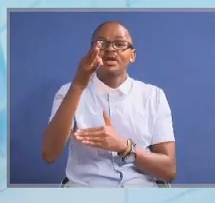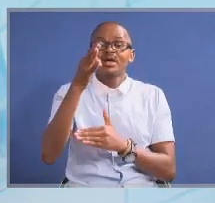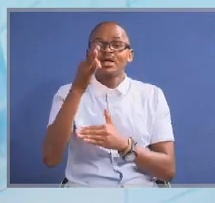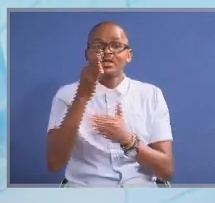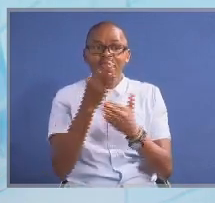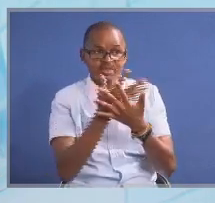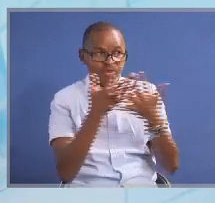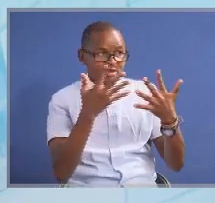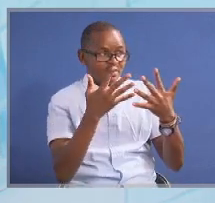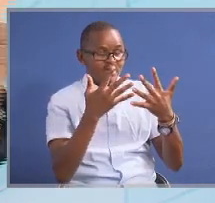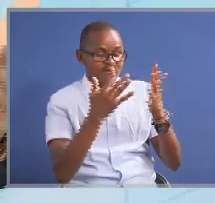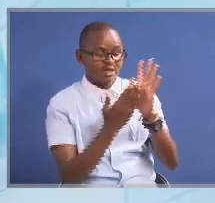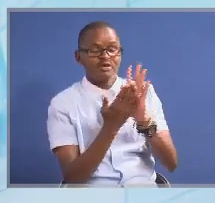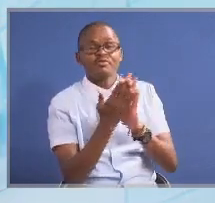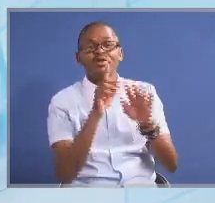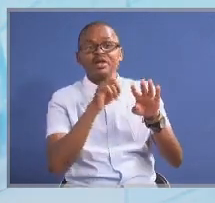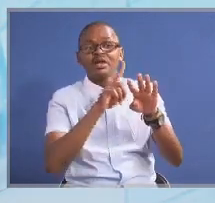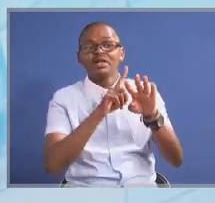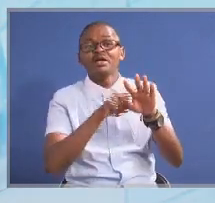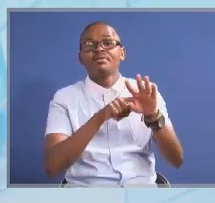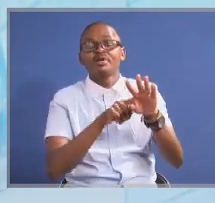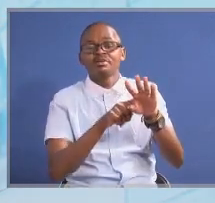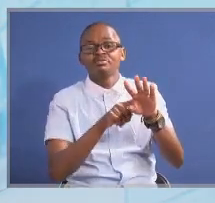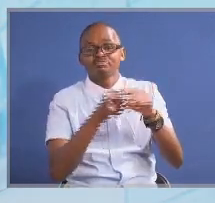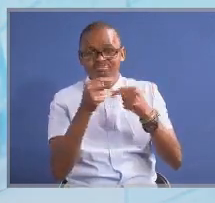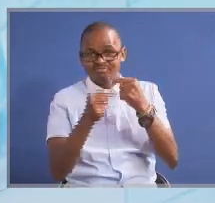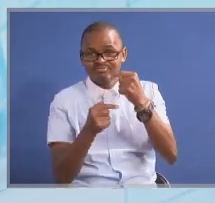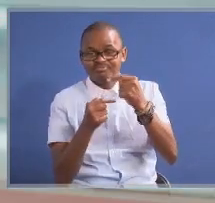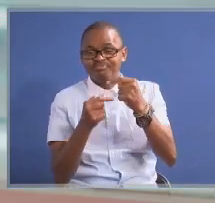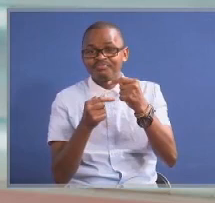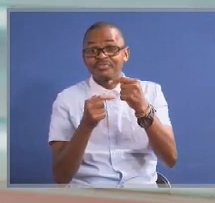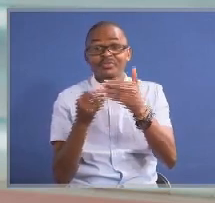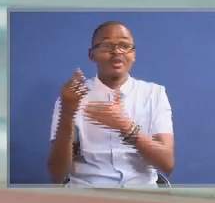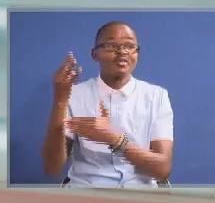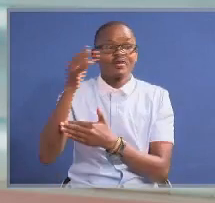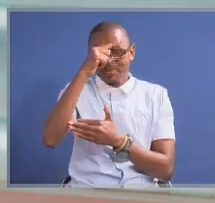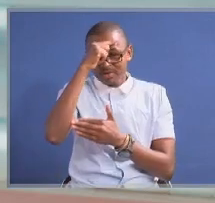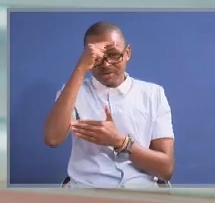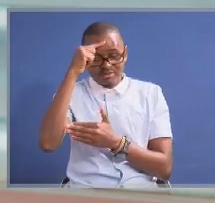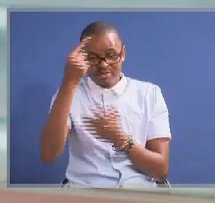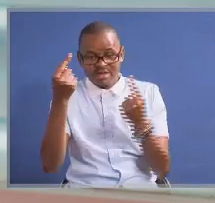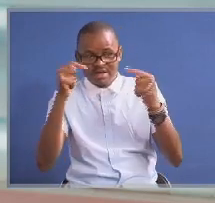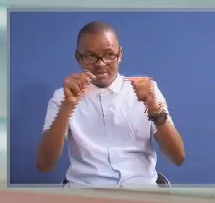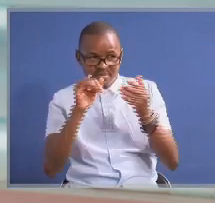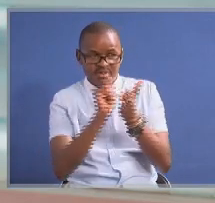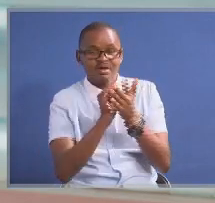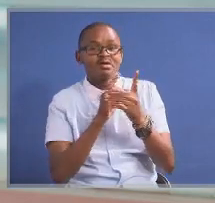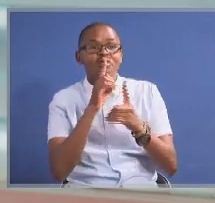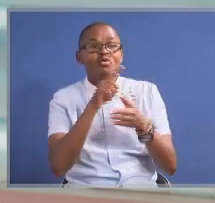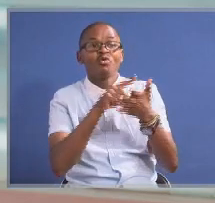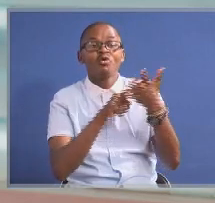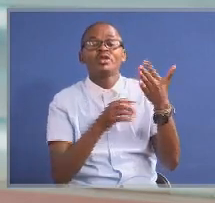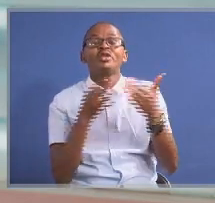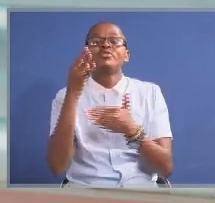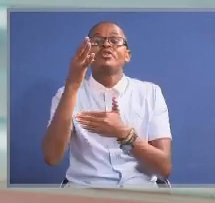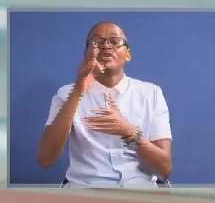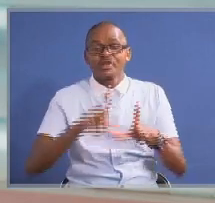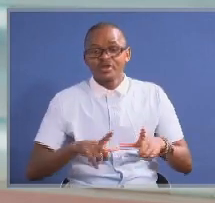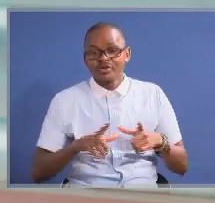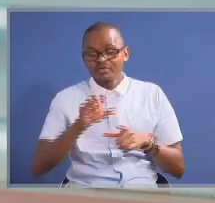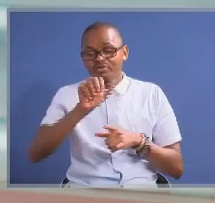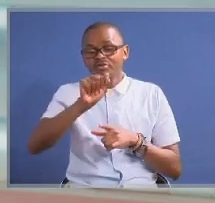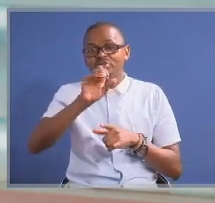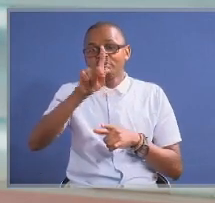develop as things evolved. I like that you've mentioned that in the future, because we're coming to that to just talk about what is the future like for the